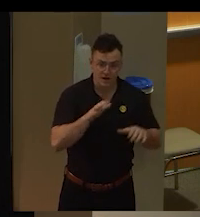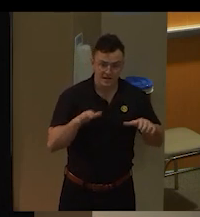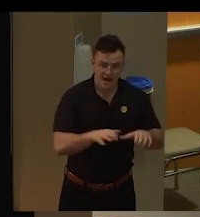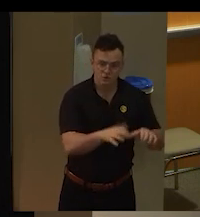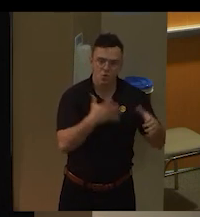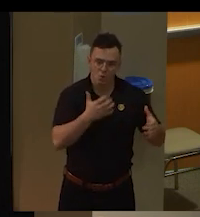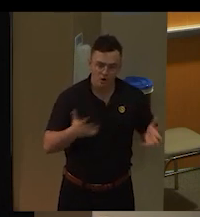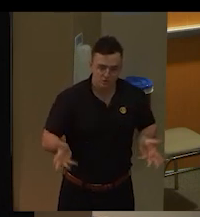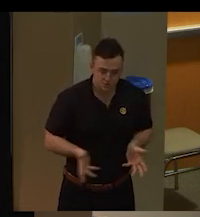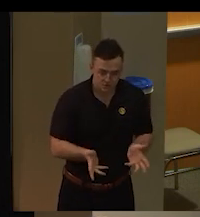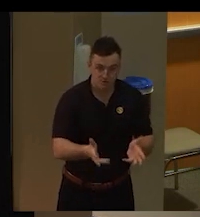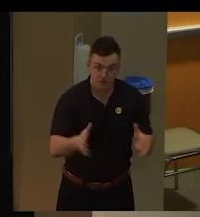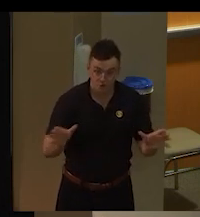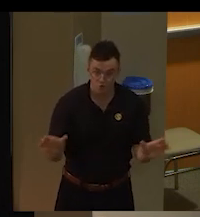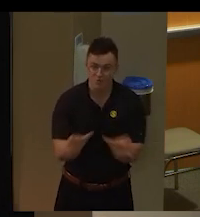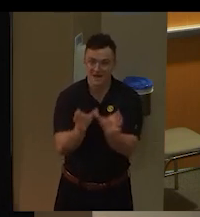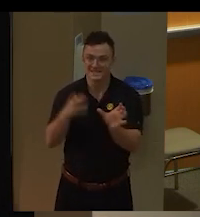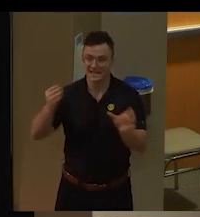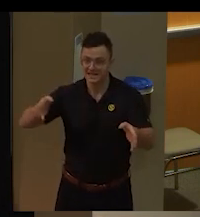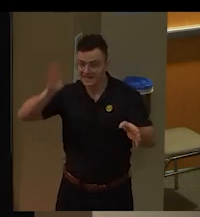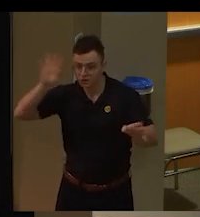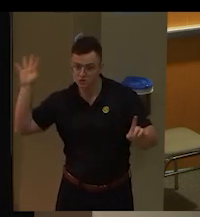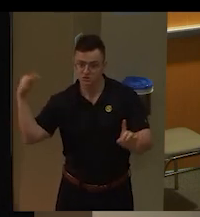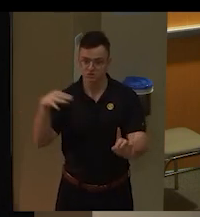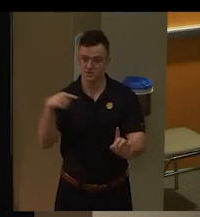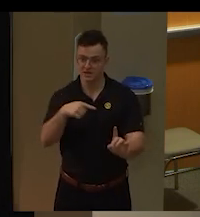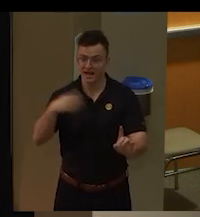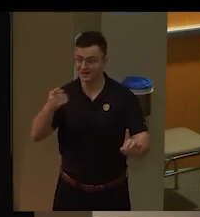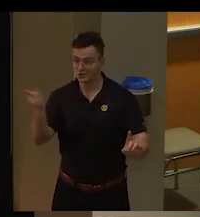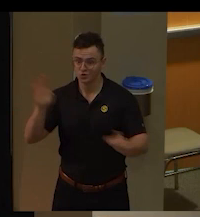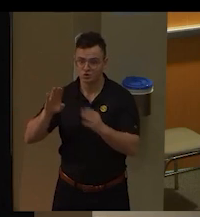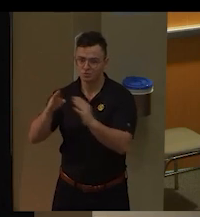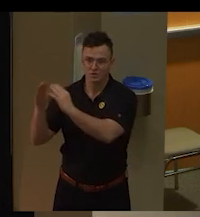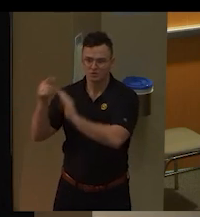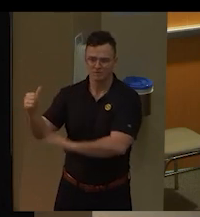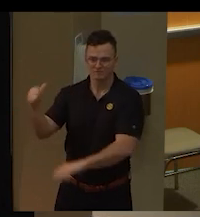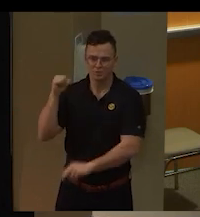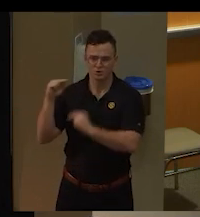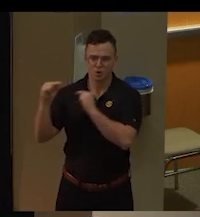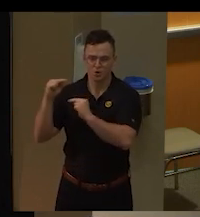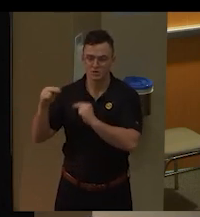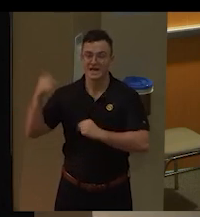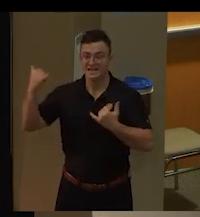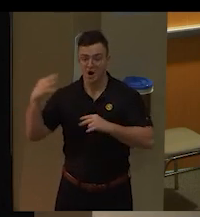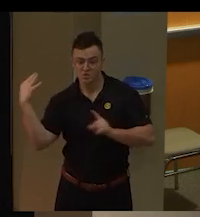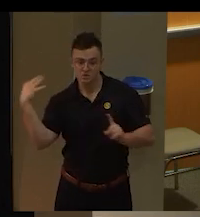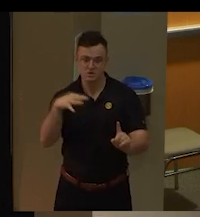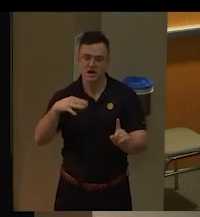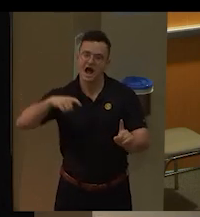such a crisis and foster such a tension that a community which has constantly refused to negotiate is forced to confront the